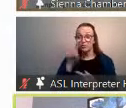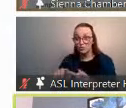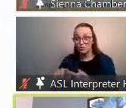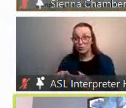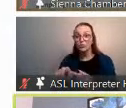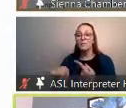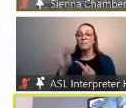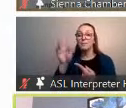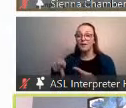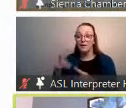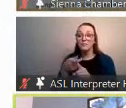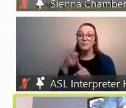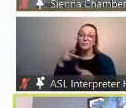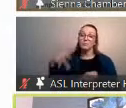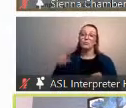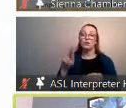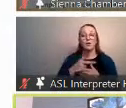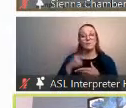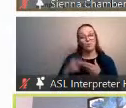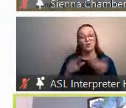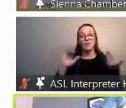than others?